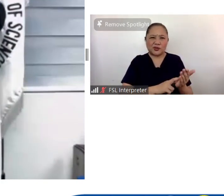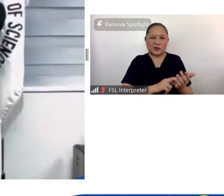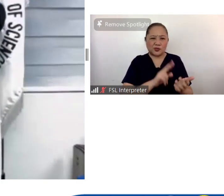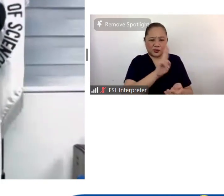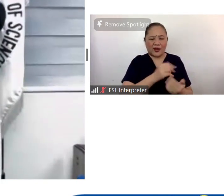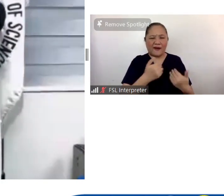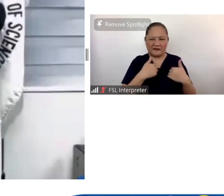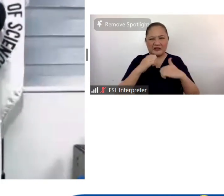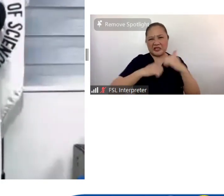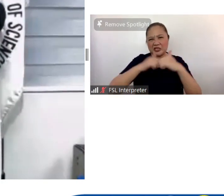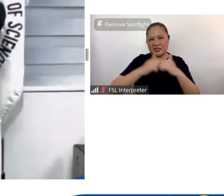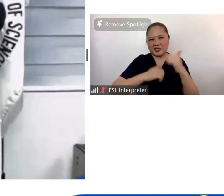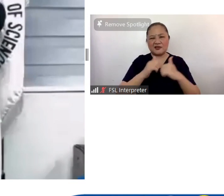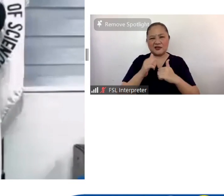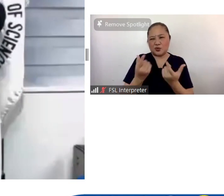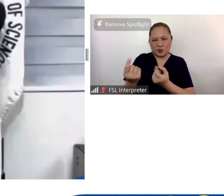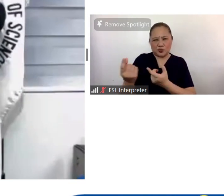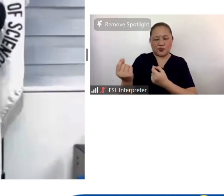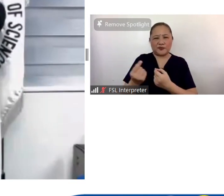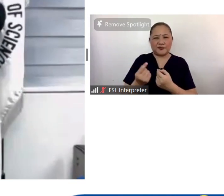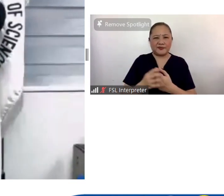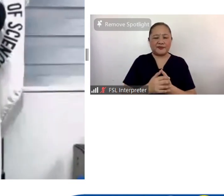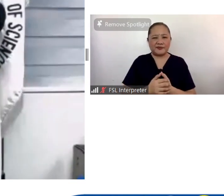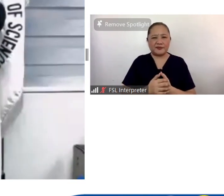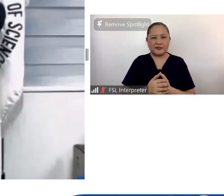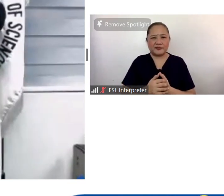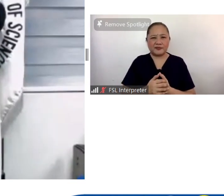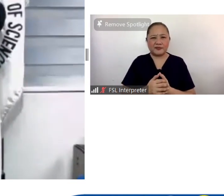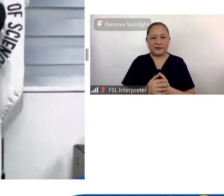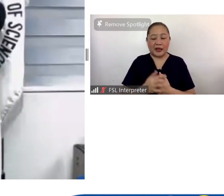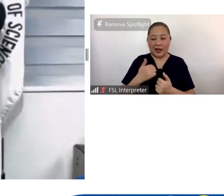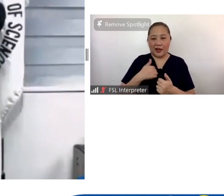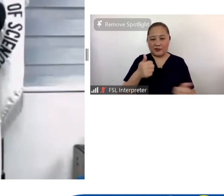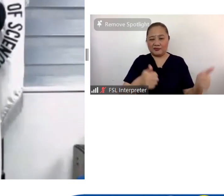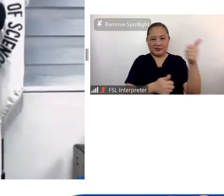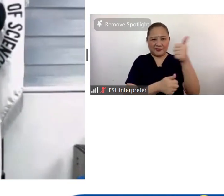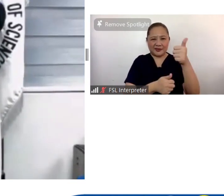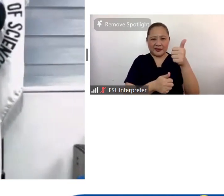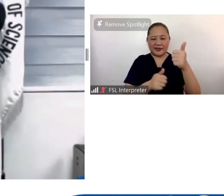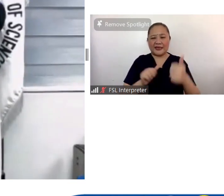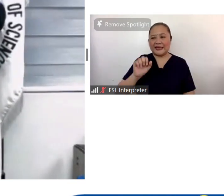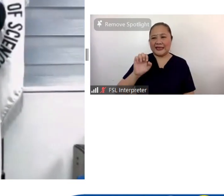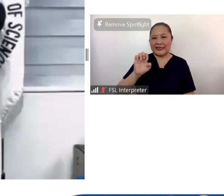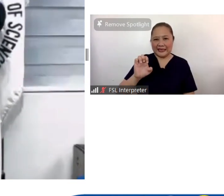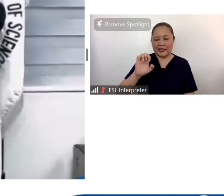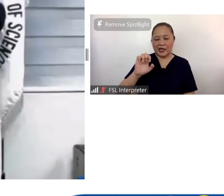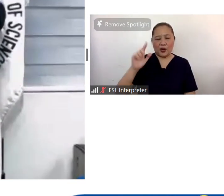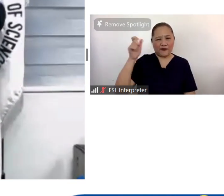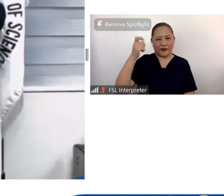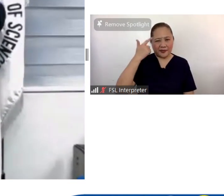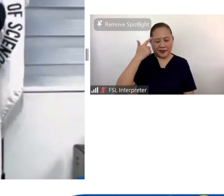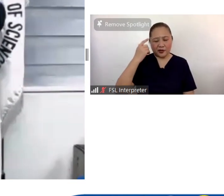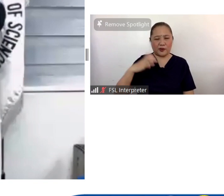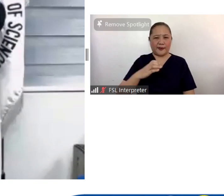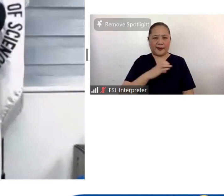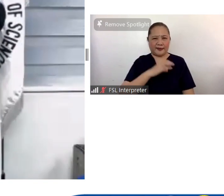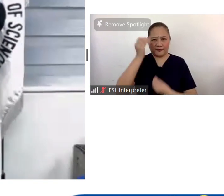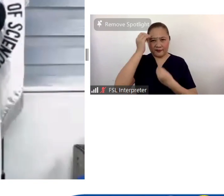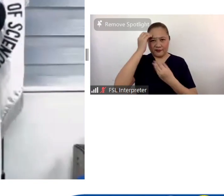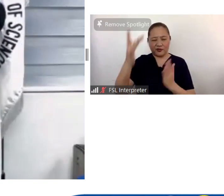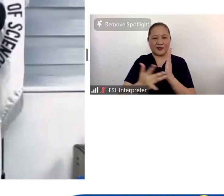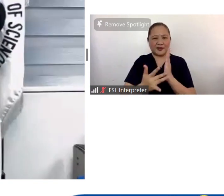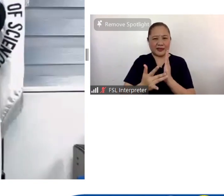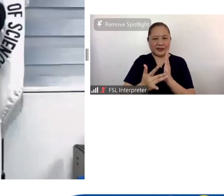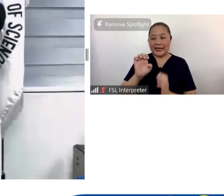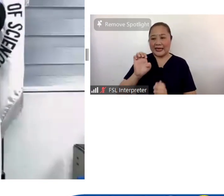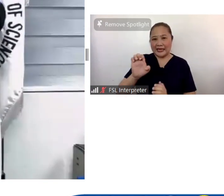practitioners. Second reason, I used to chair the e-government committee of the Information Technology and E-commerce